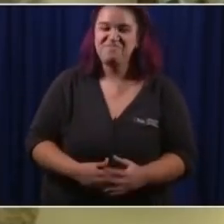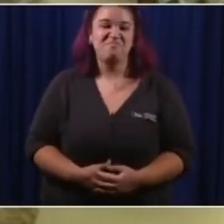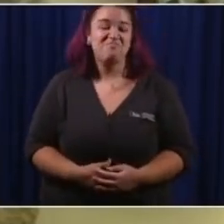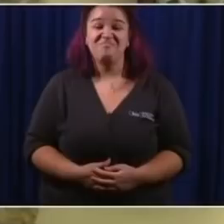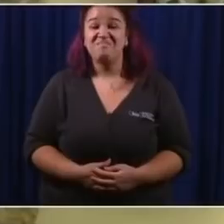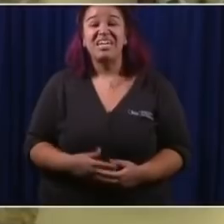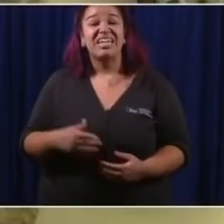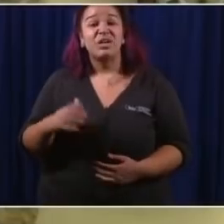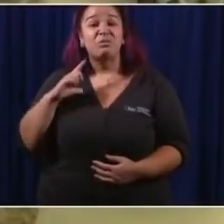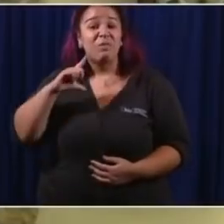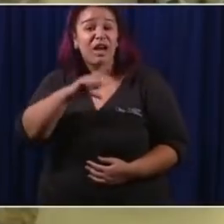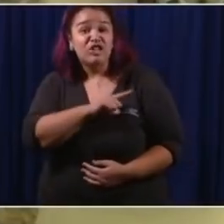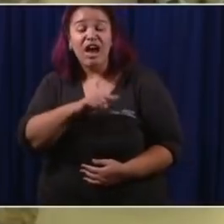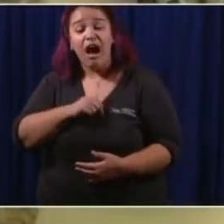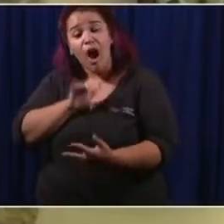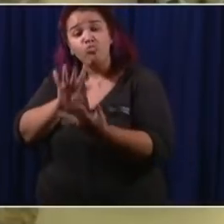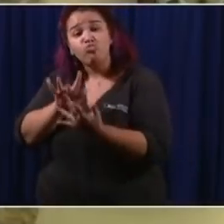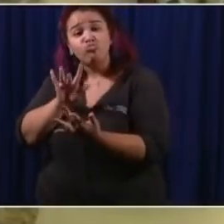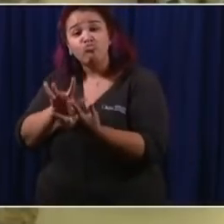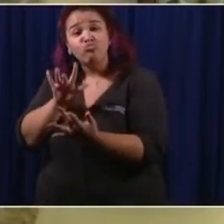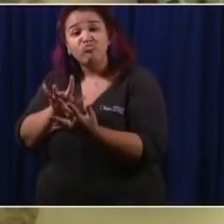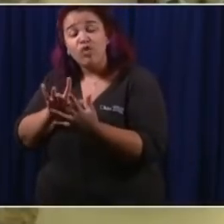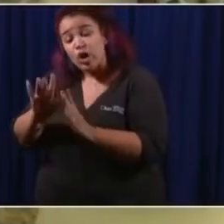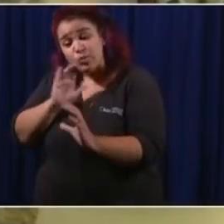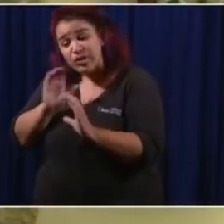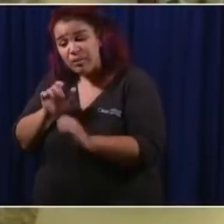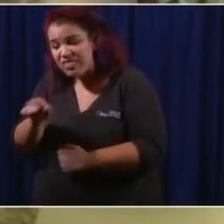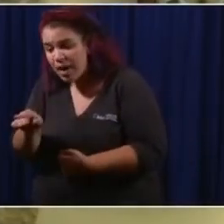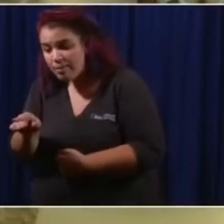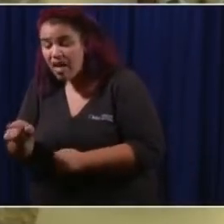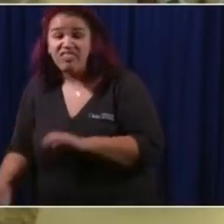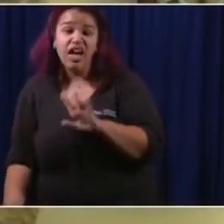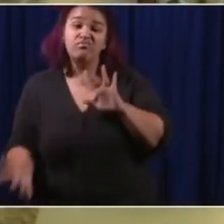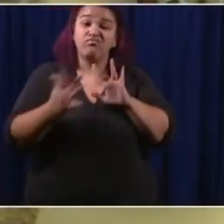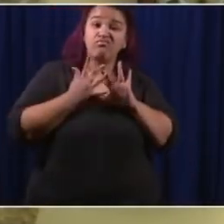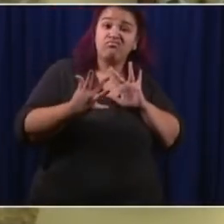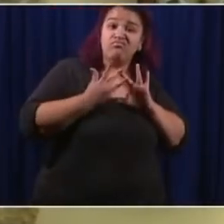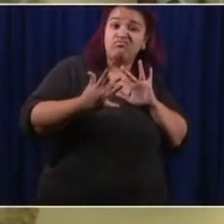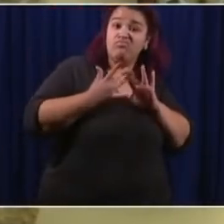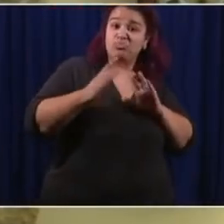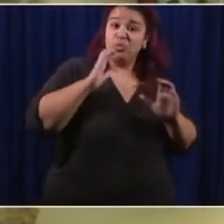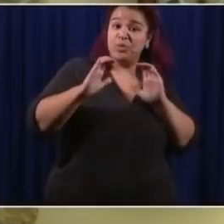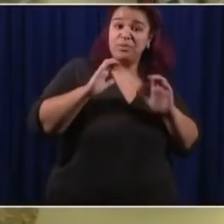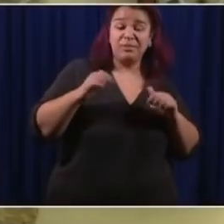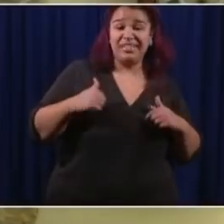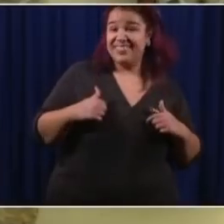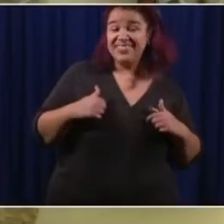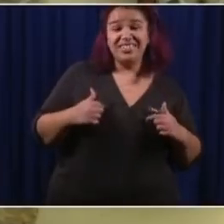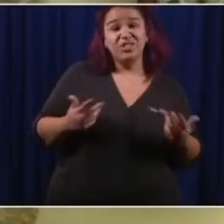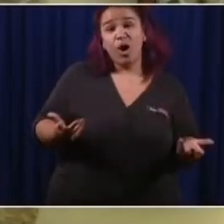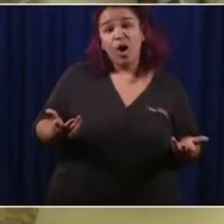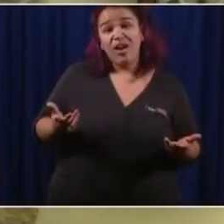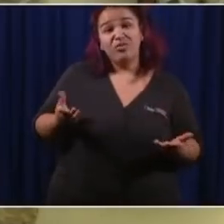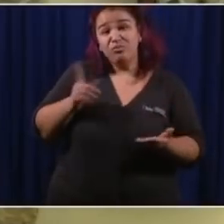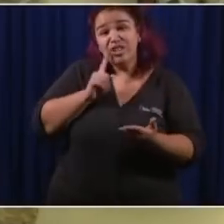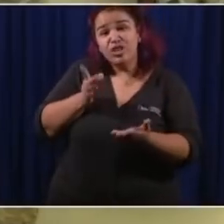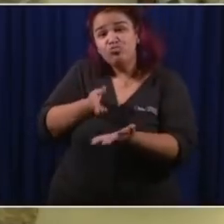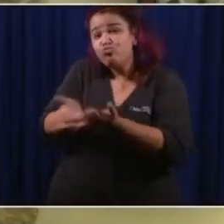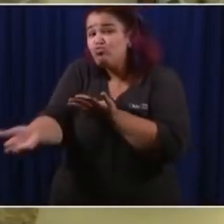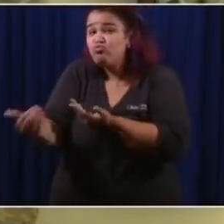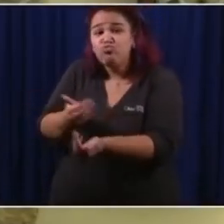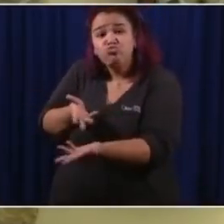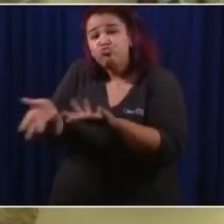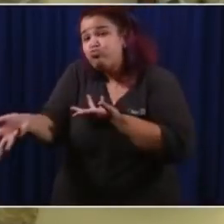street as far as information. But ultimately, this is a once in 102-year